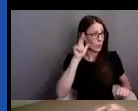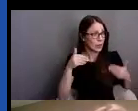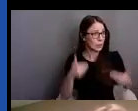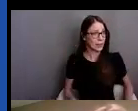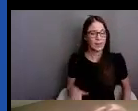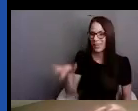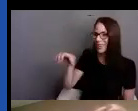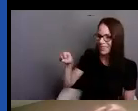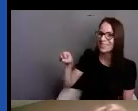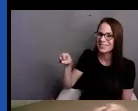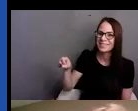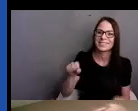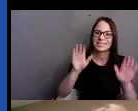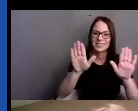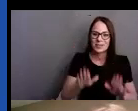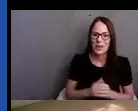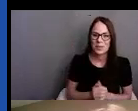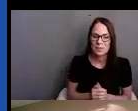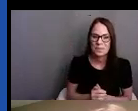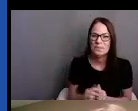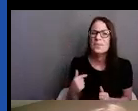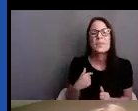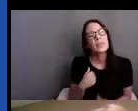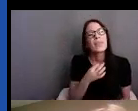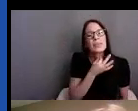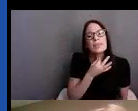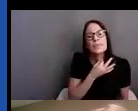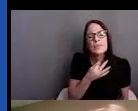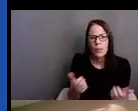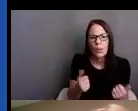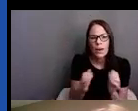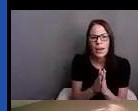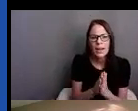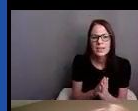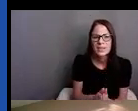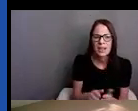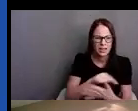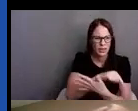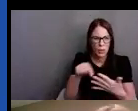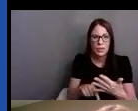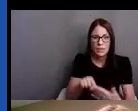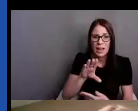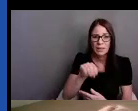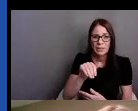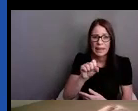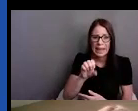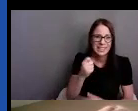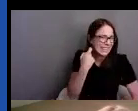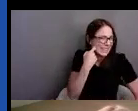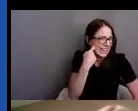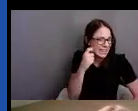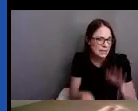Yes. Great. I wanted to ask about the 5 cases of the latest